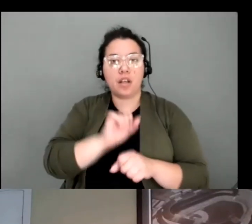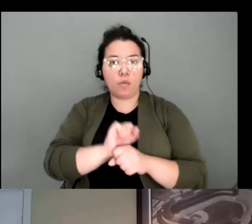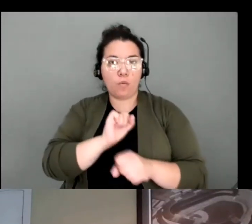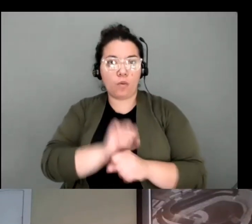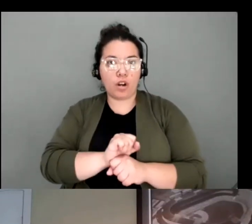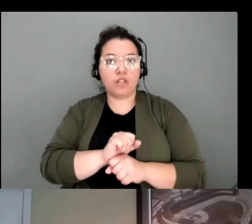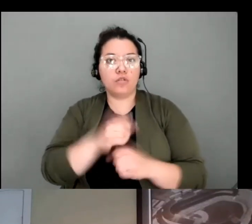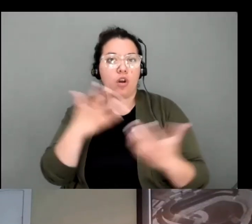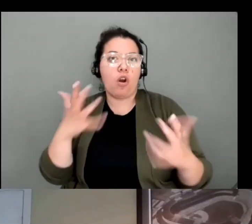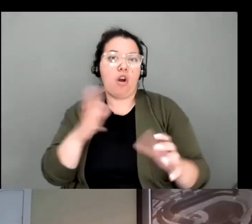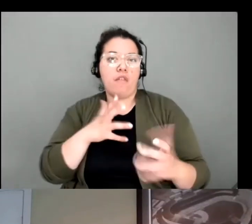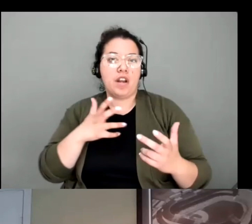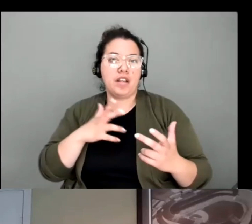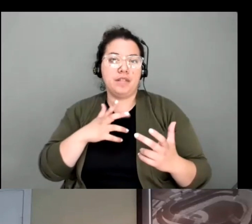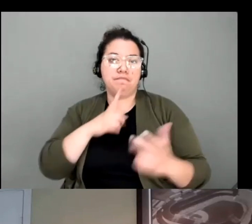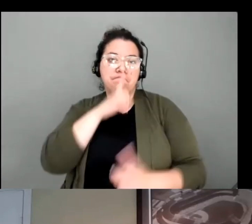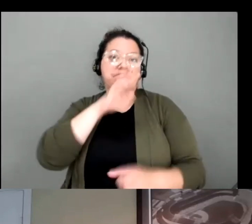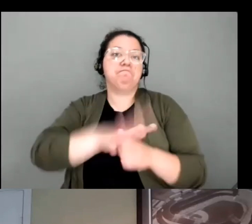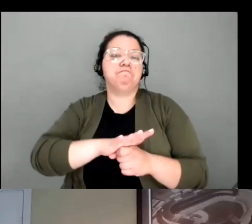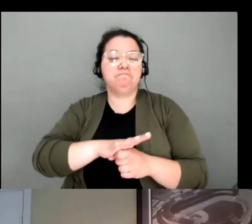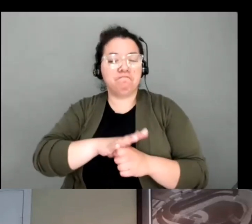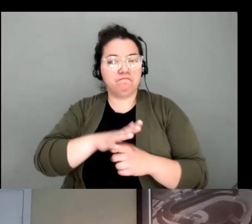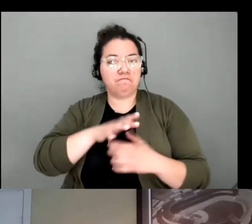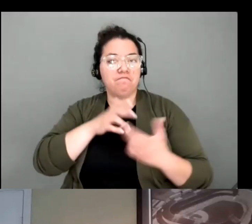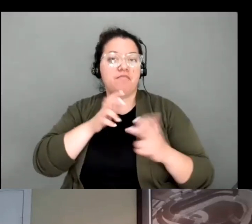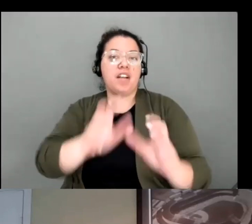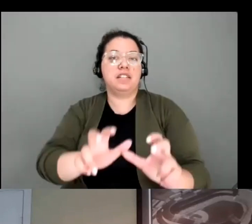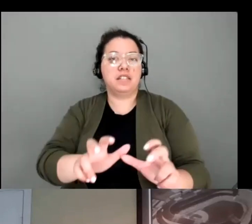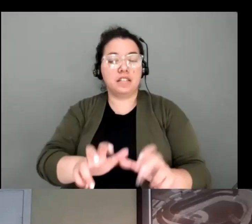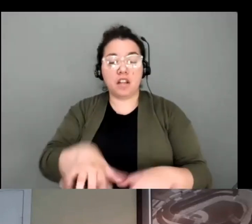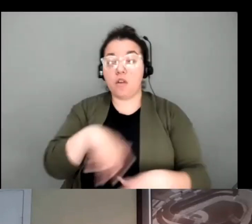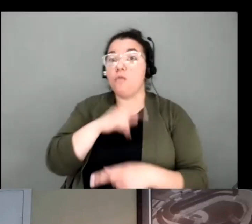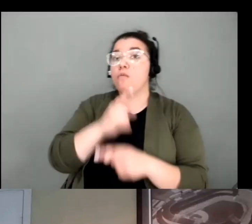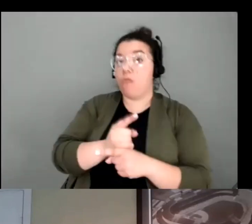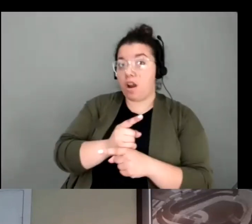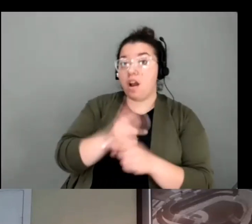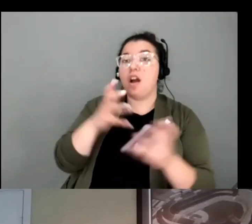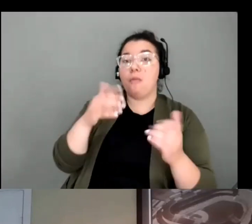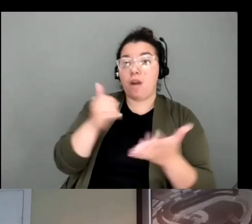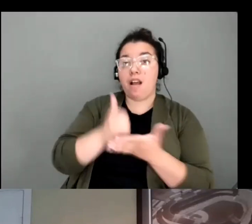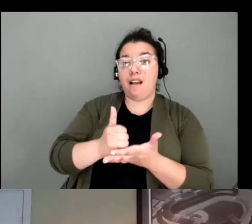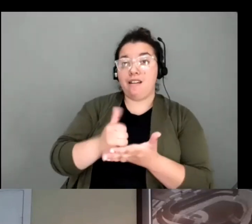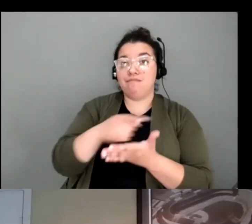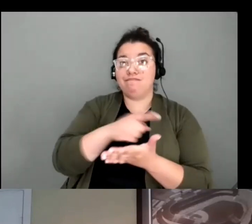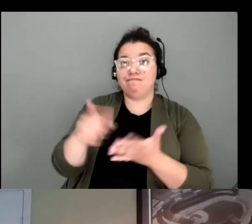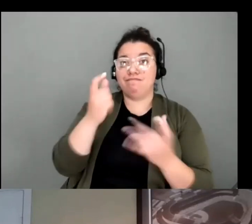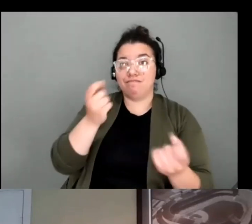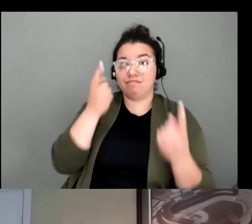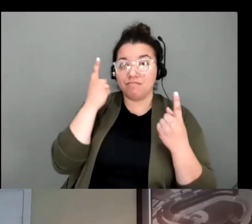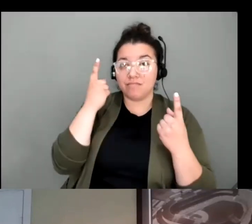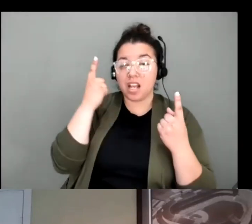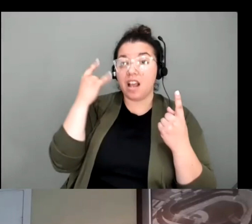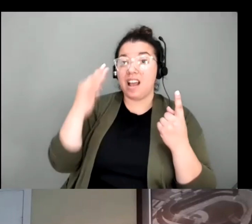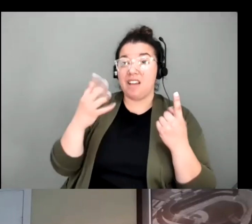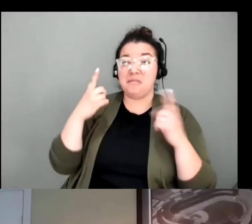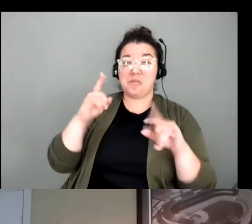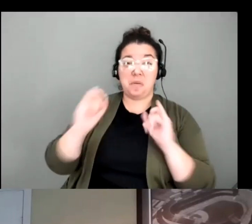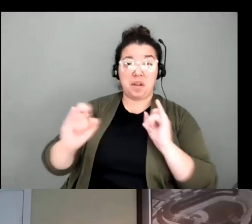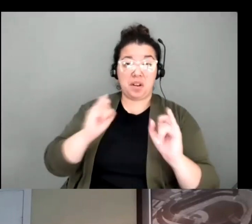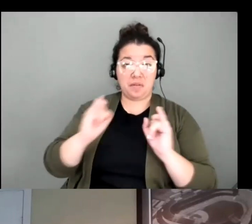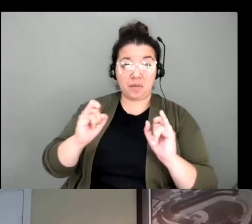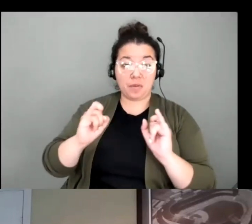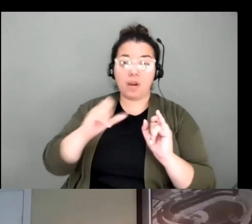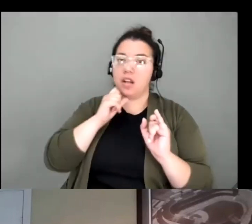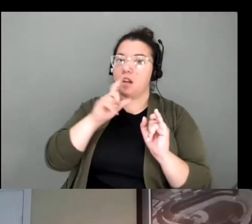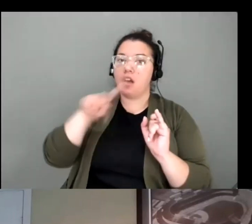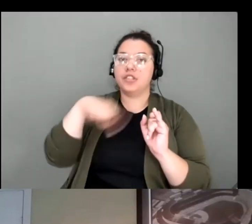right. We want to help students understand that if you're going for an interview, it's not just about talking about yourself. It's about showing you care about